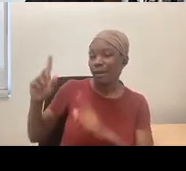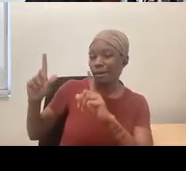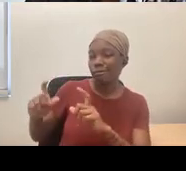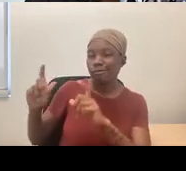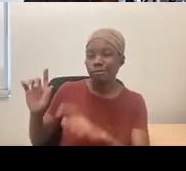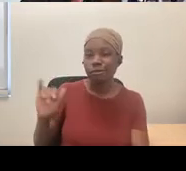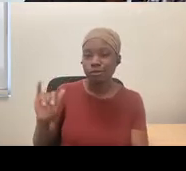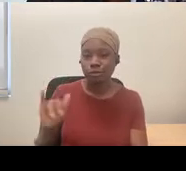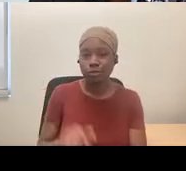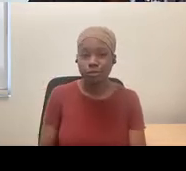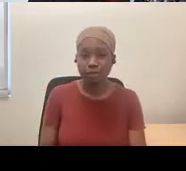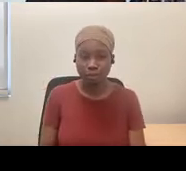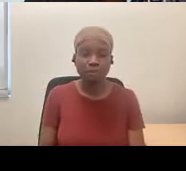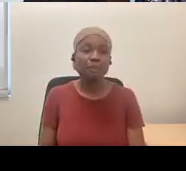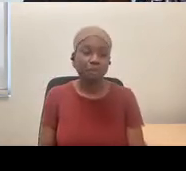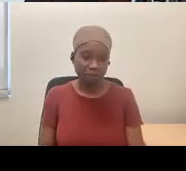So